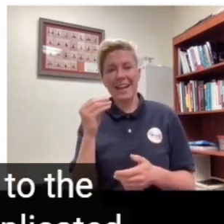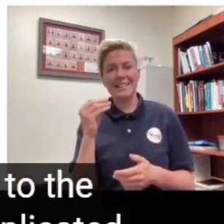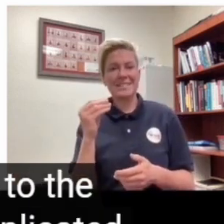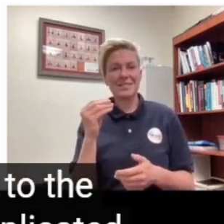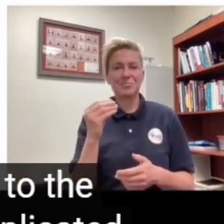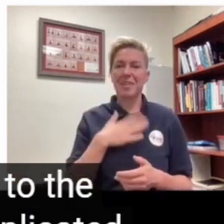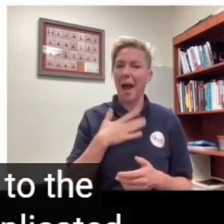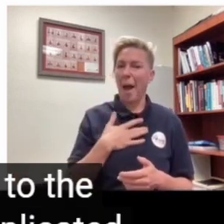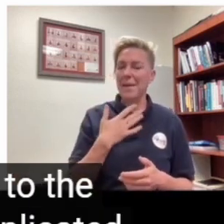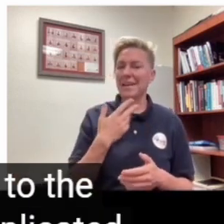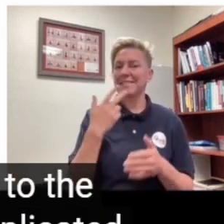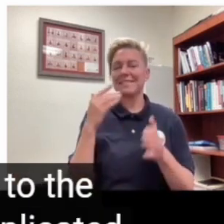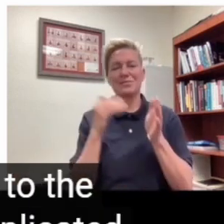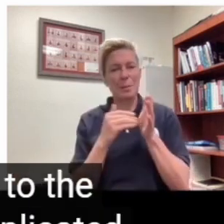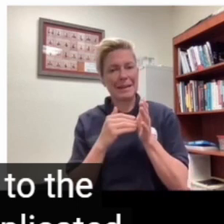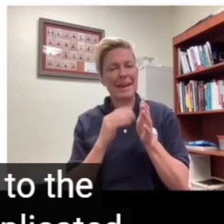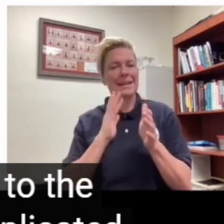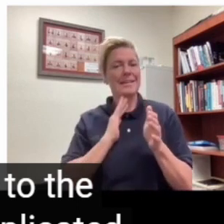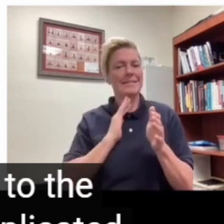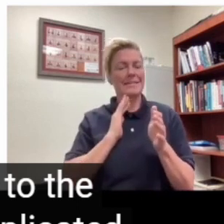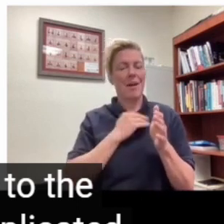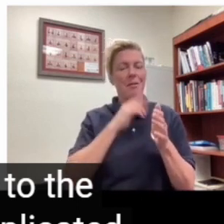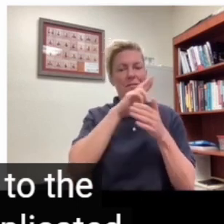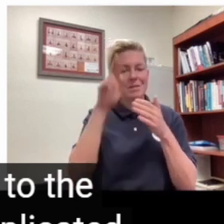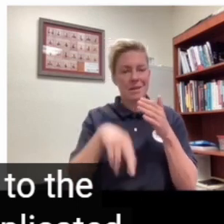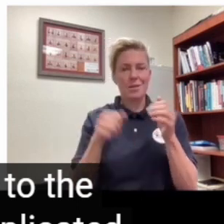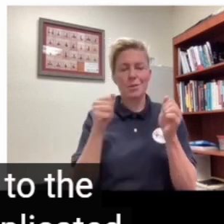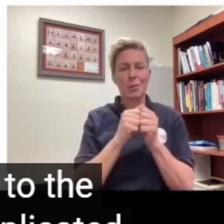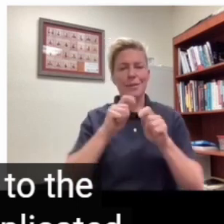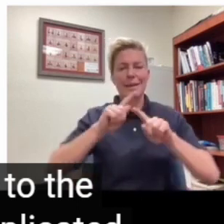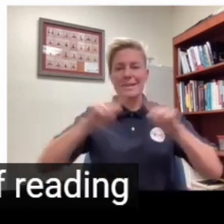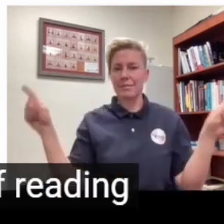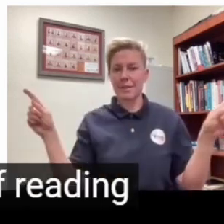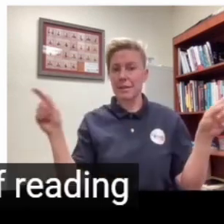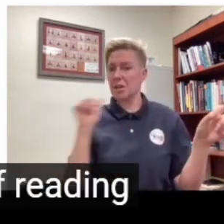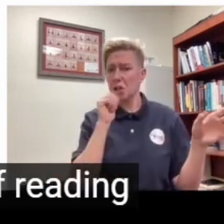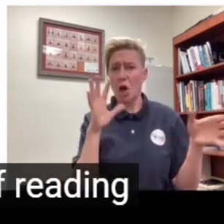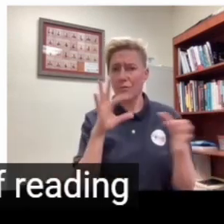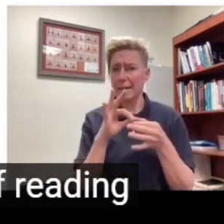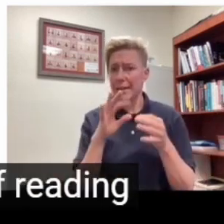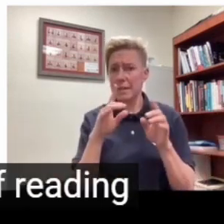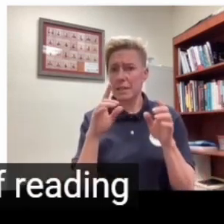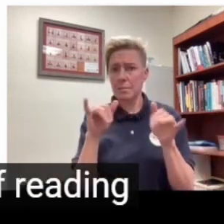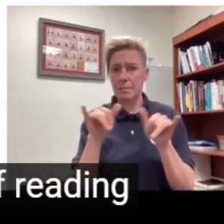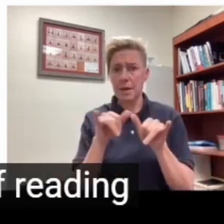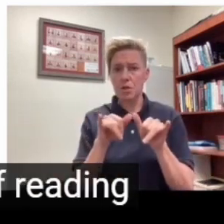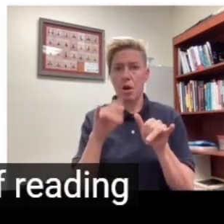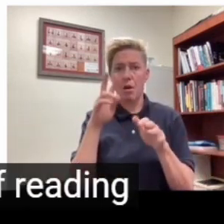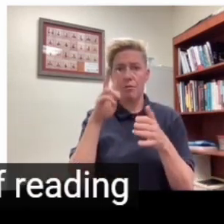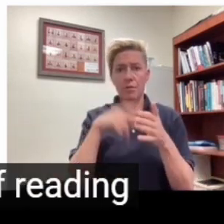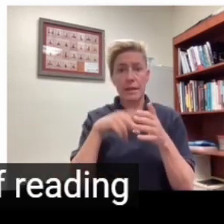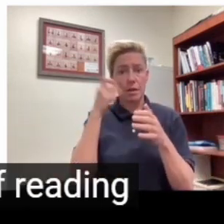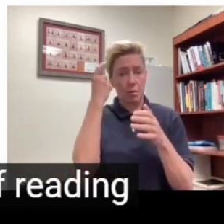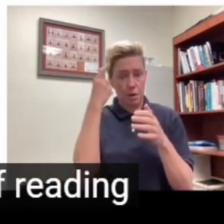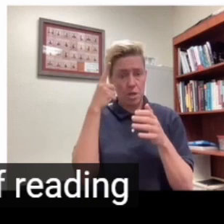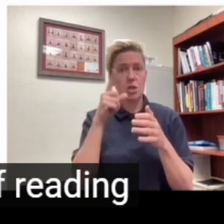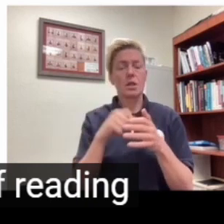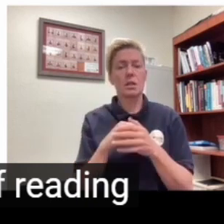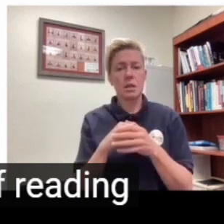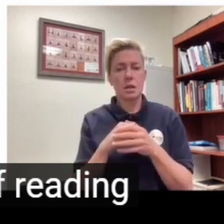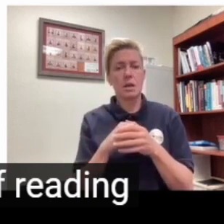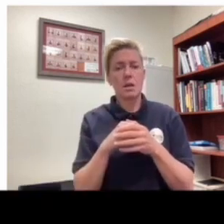specific to the PIAT test we used because we successfully replicated these findings using a different test of